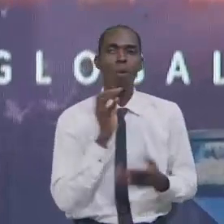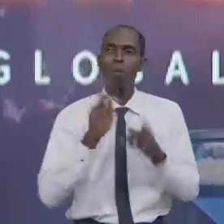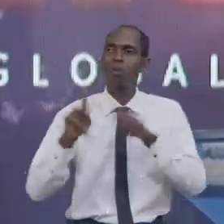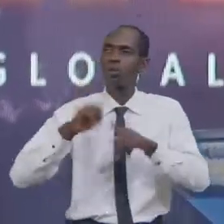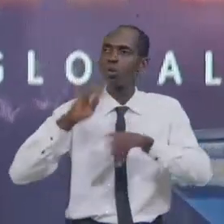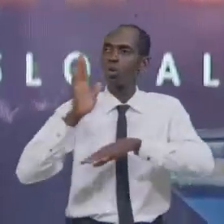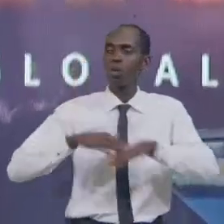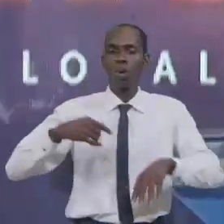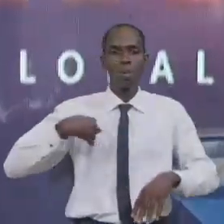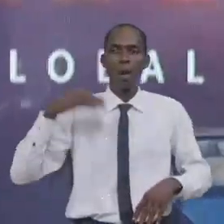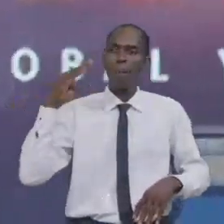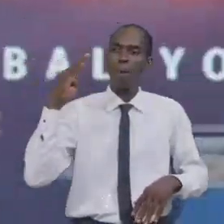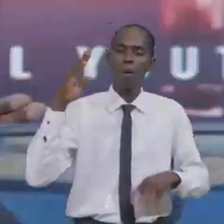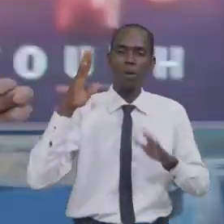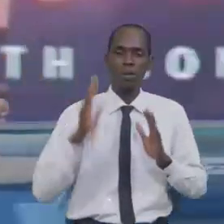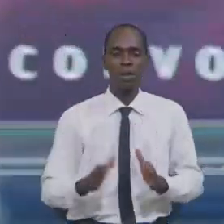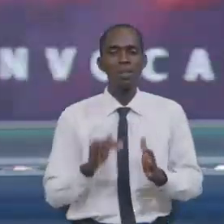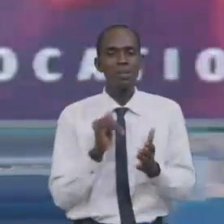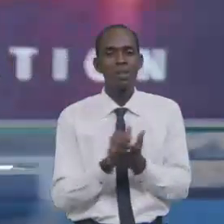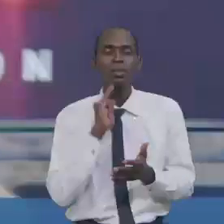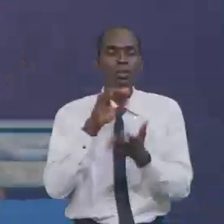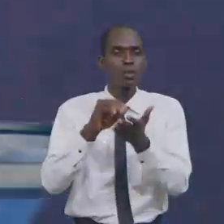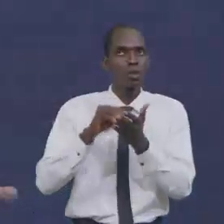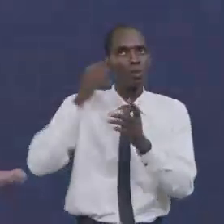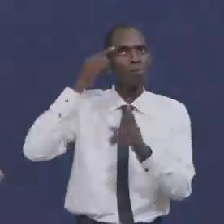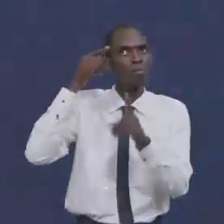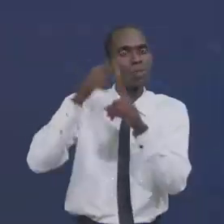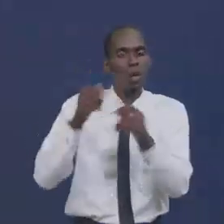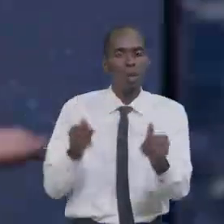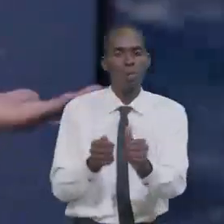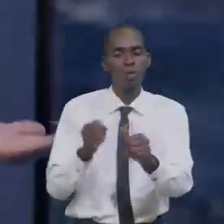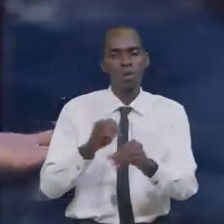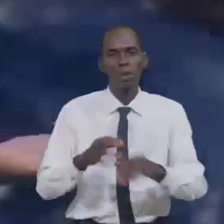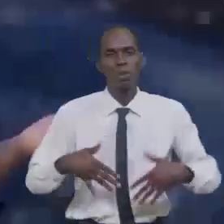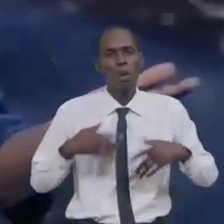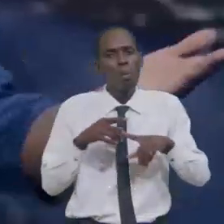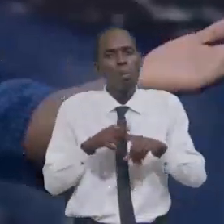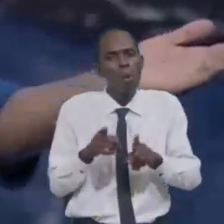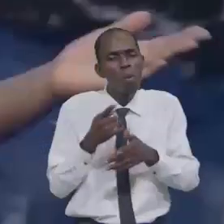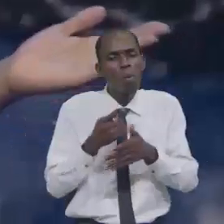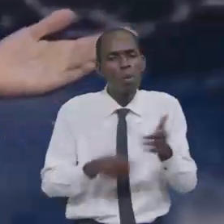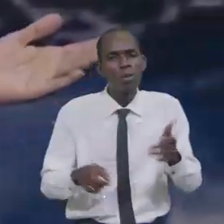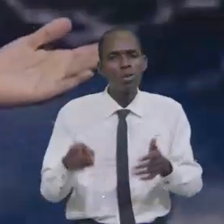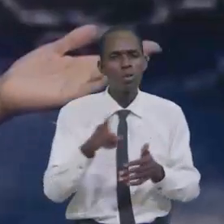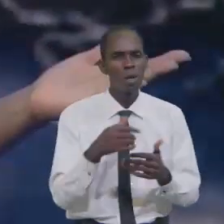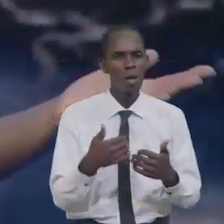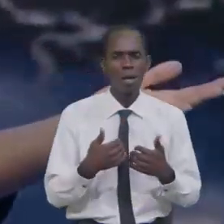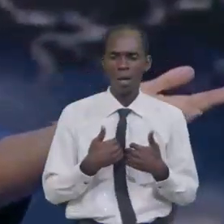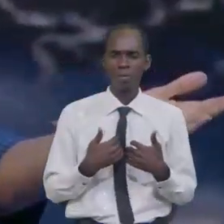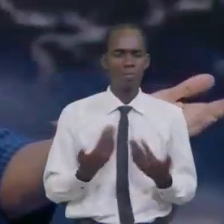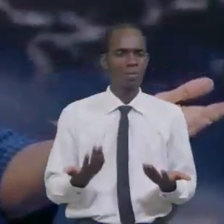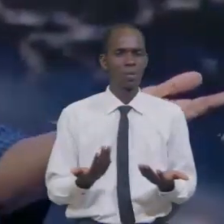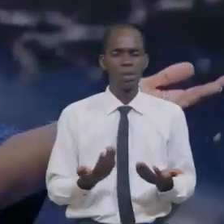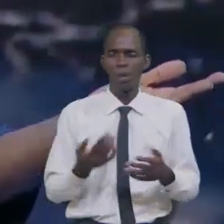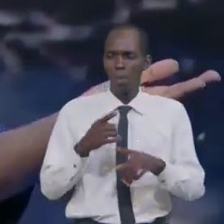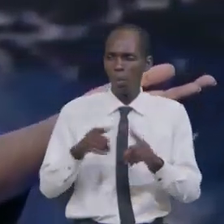And that is the goal in life. But what he has is not using. His mother is sick. He cannot touch